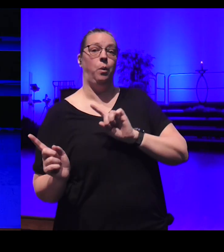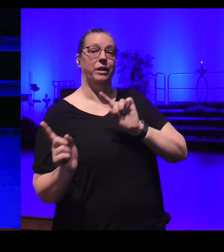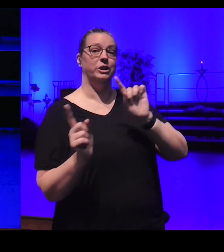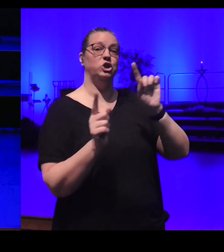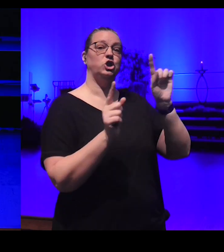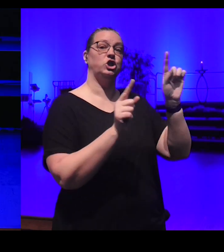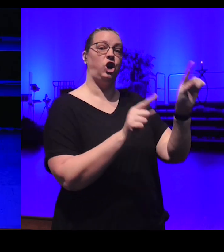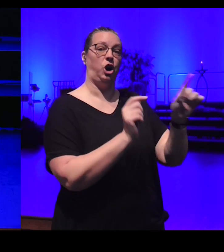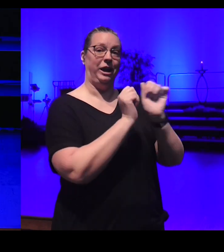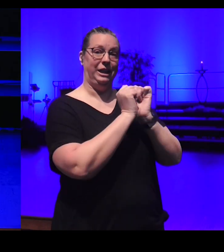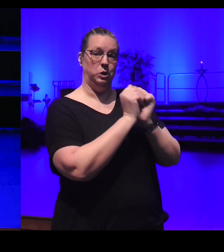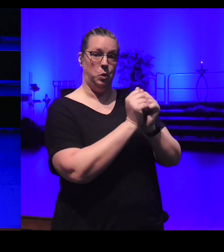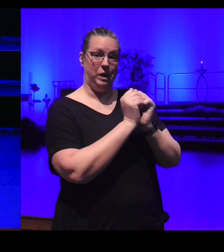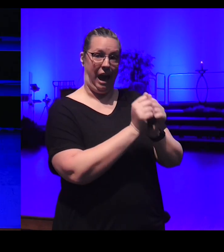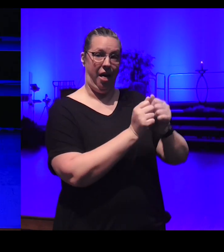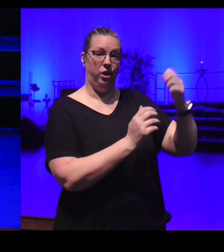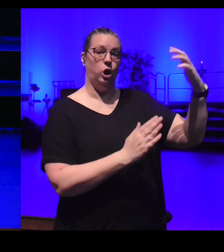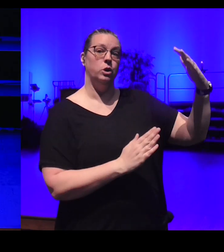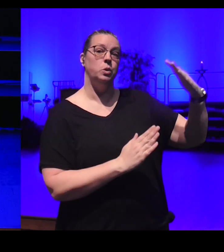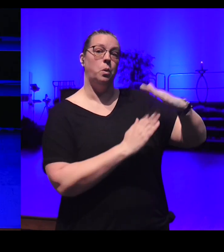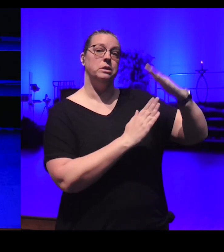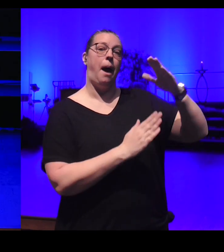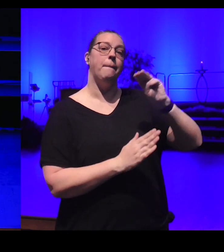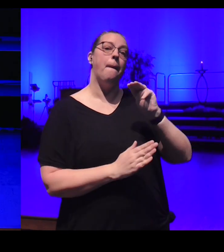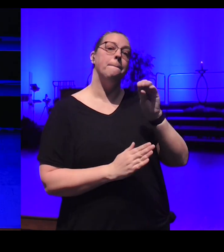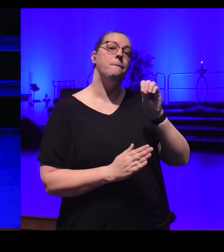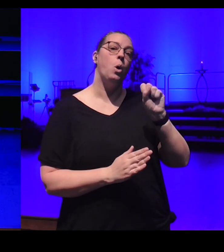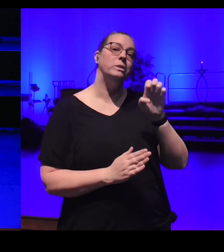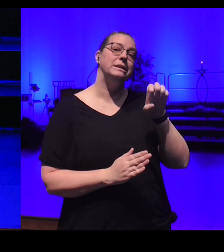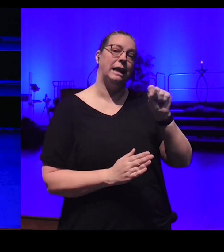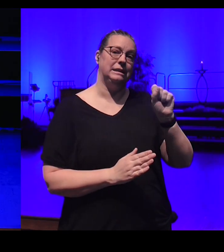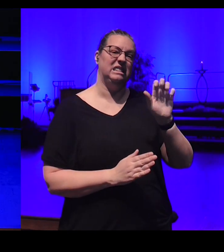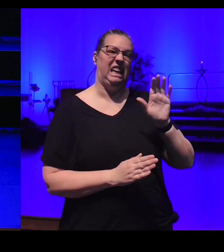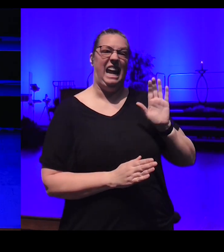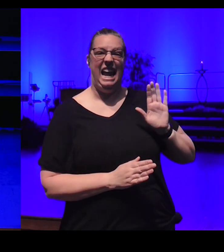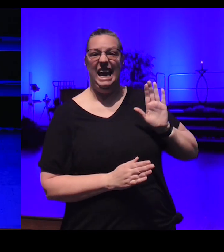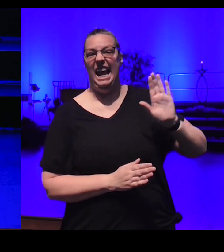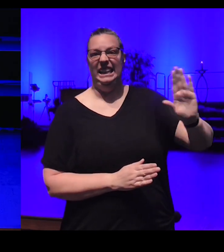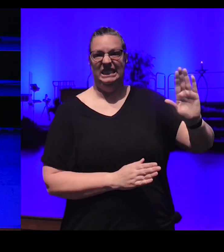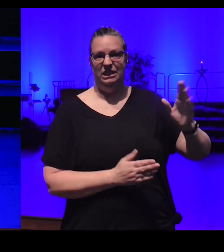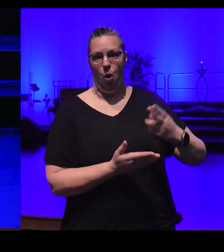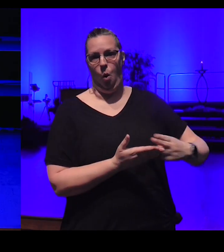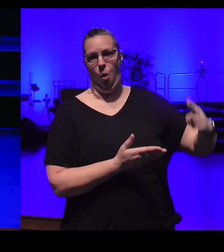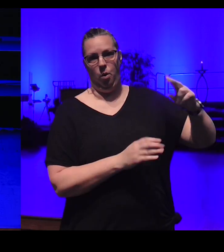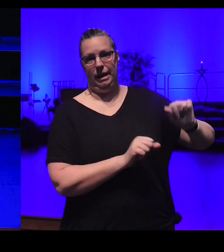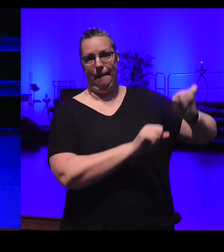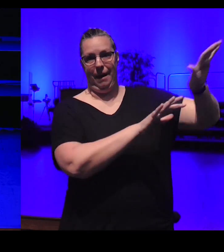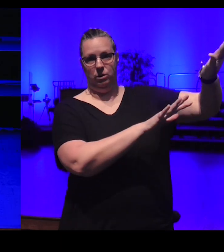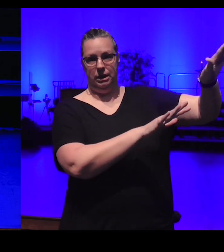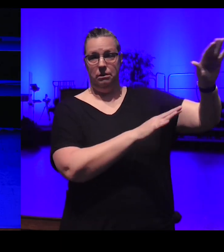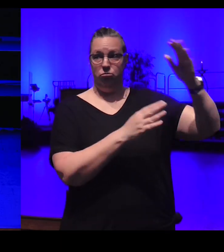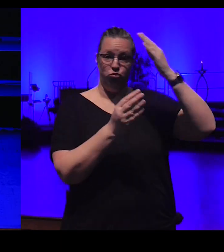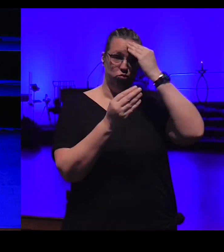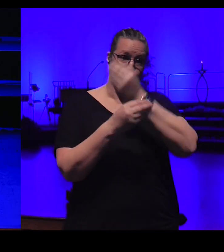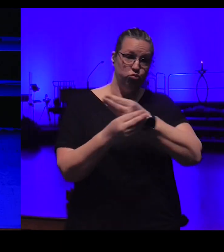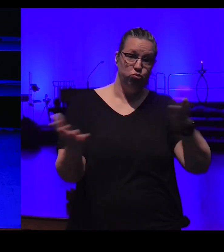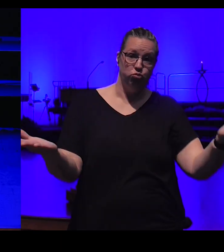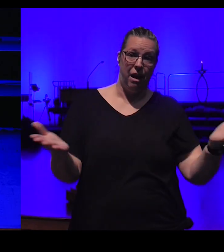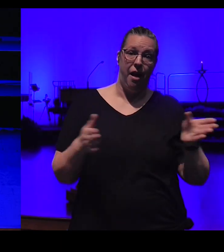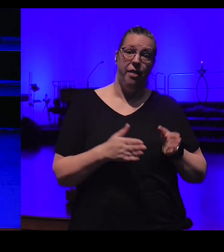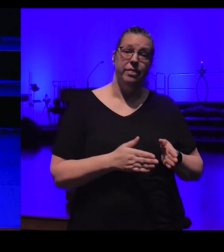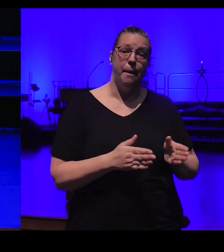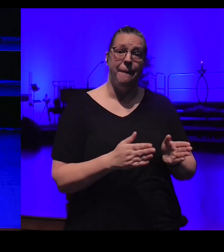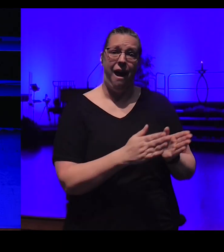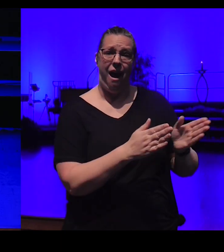to atop Moses' holy mountain. And just to let you know, the path is often long and it can